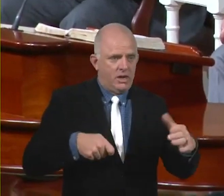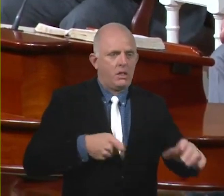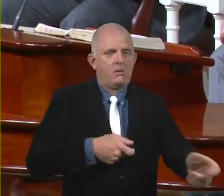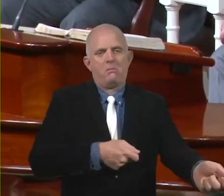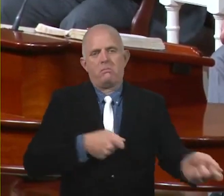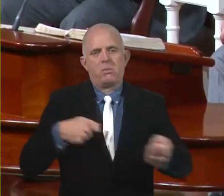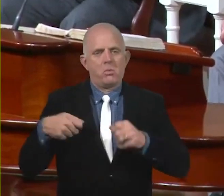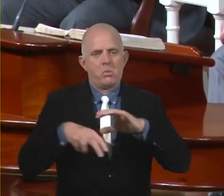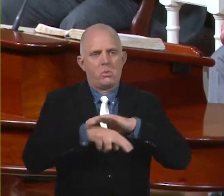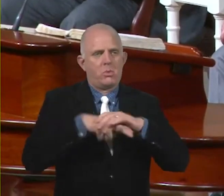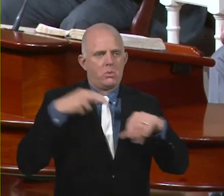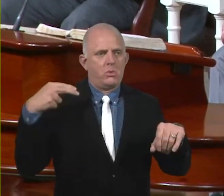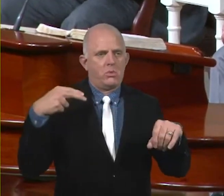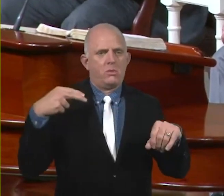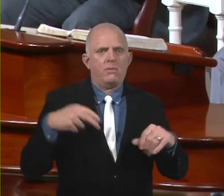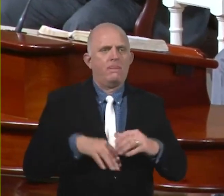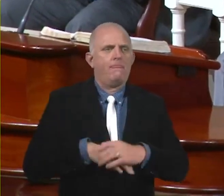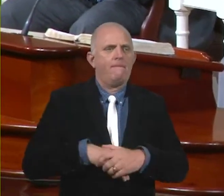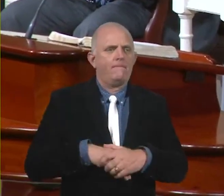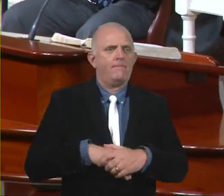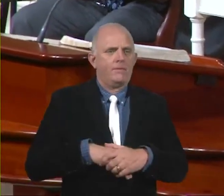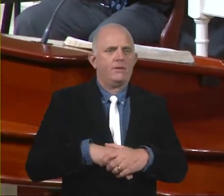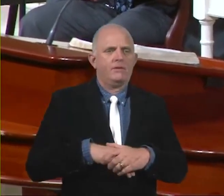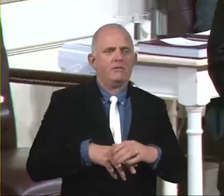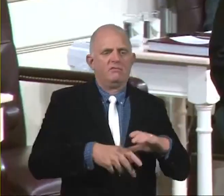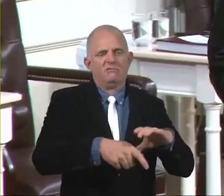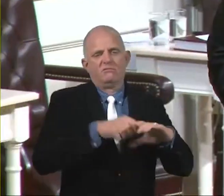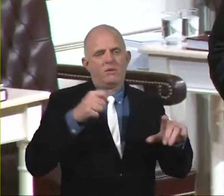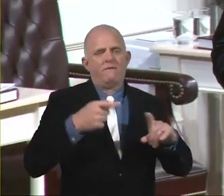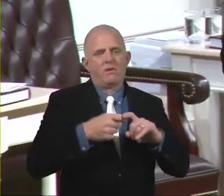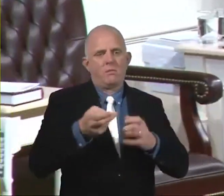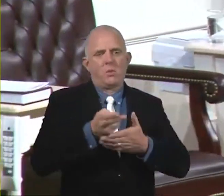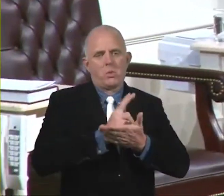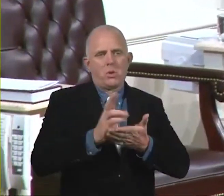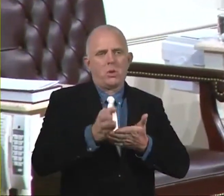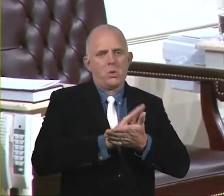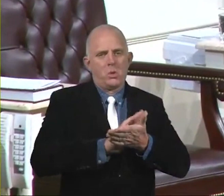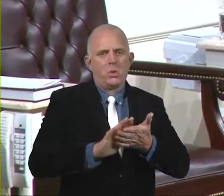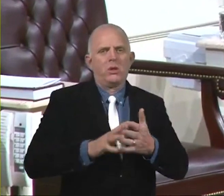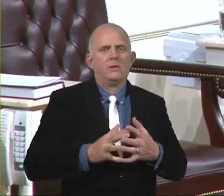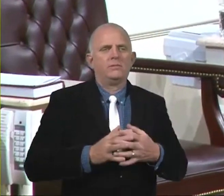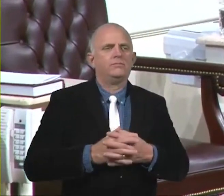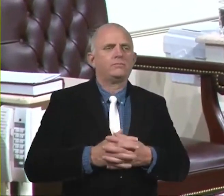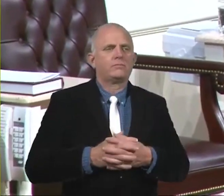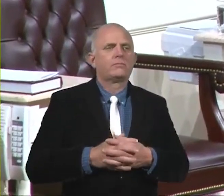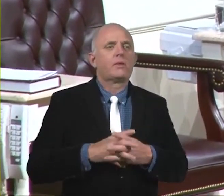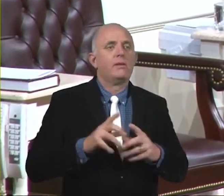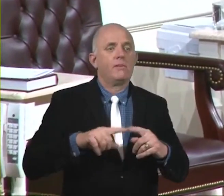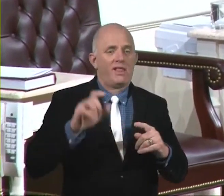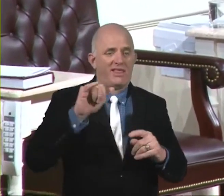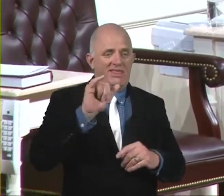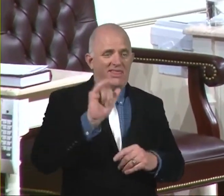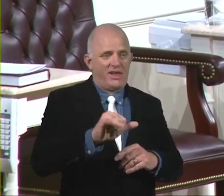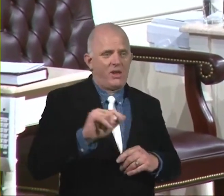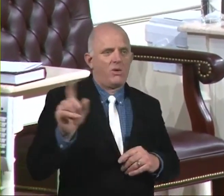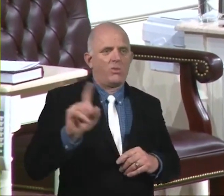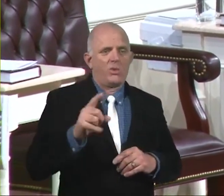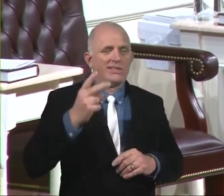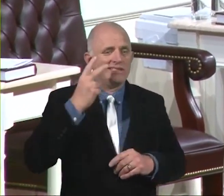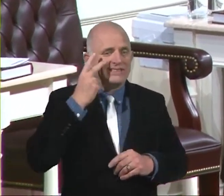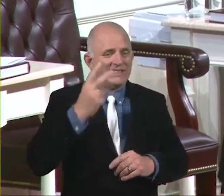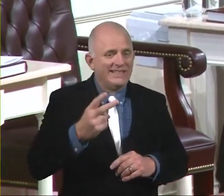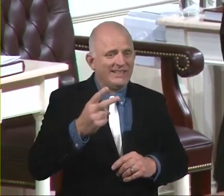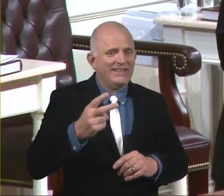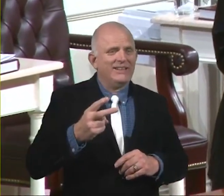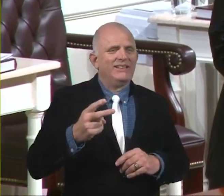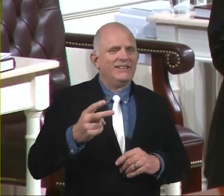if he died in there, then they had to drag him out and go on with life. But here we find he's going in there and